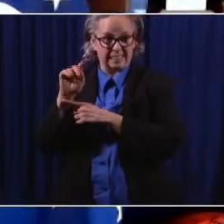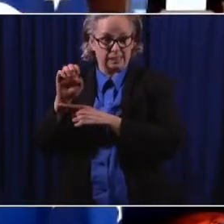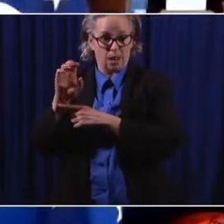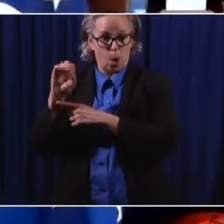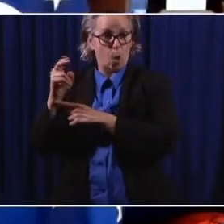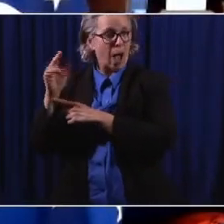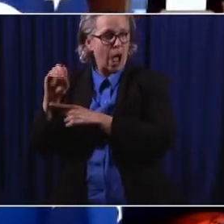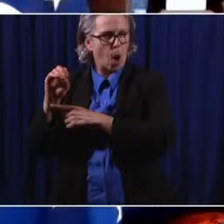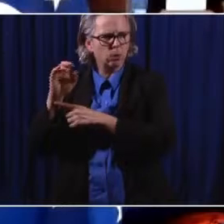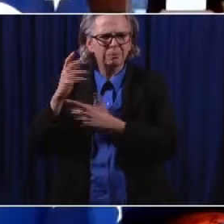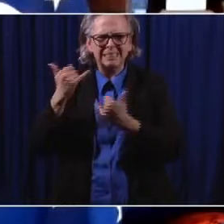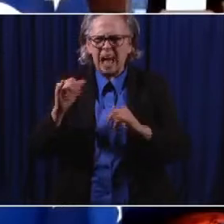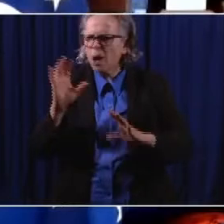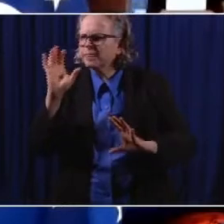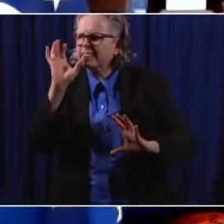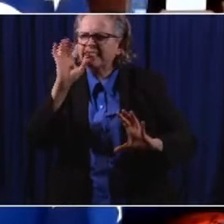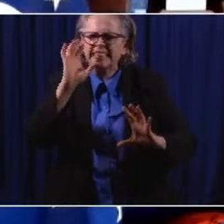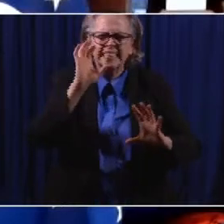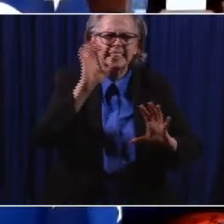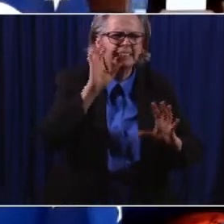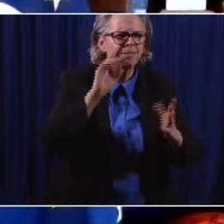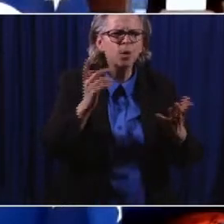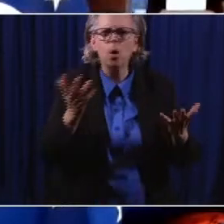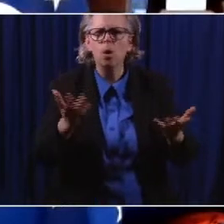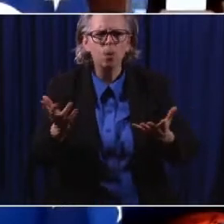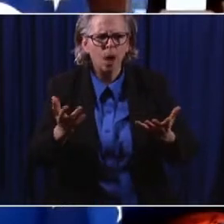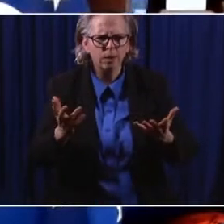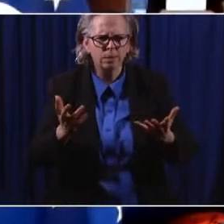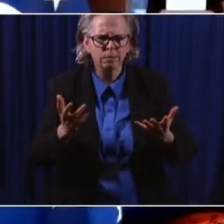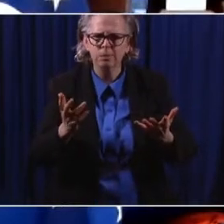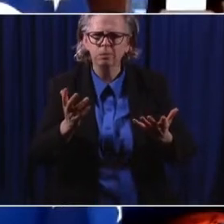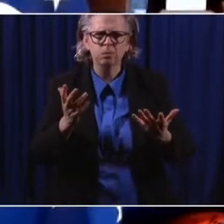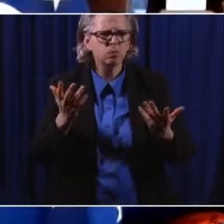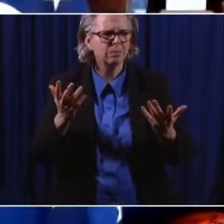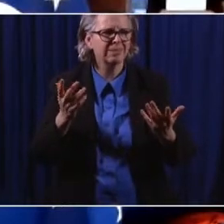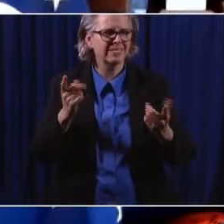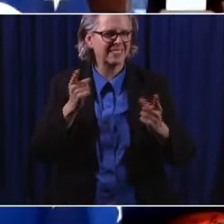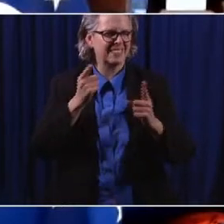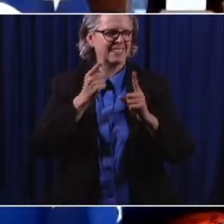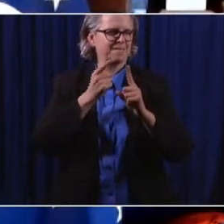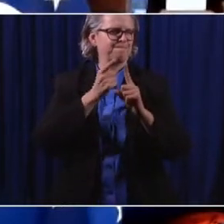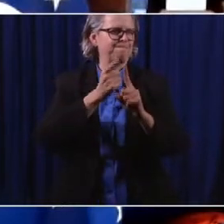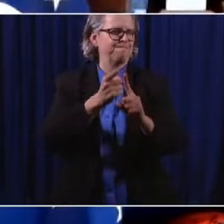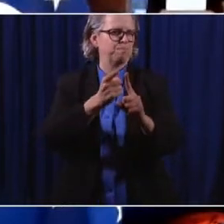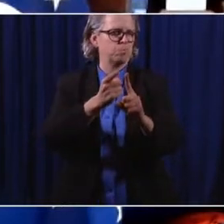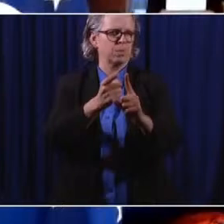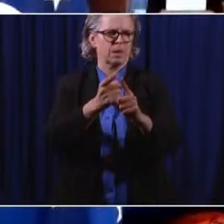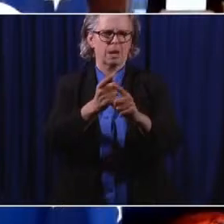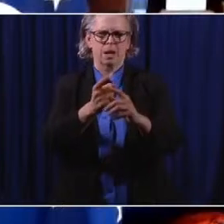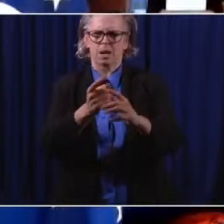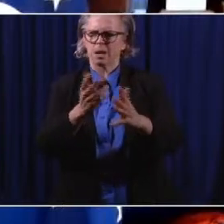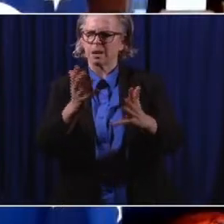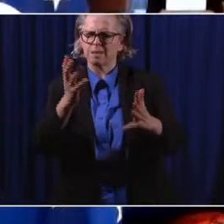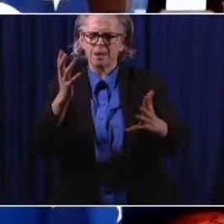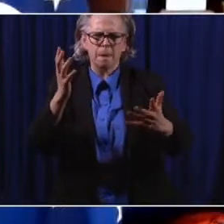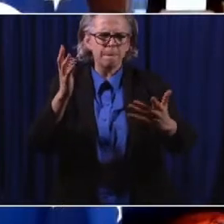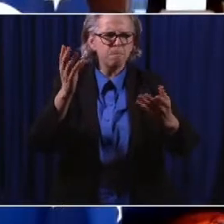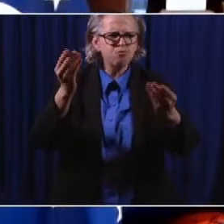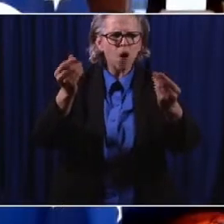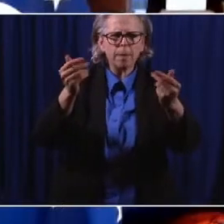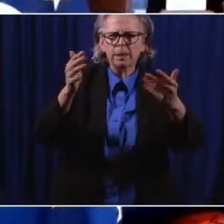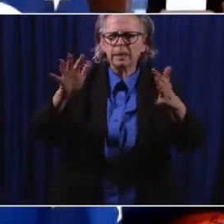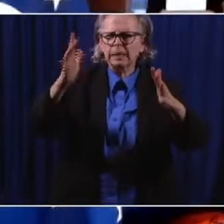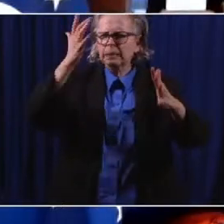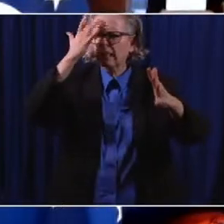out maybe why some of that great intellectual property in our colleges and universities was not